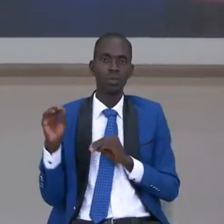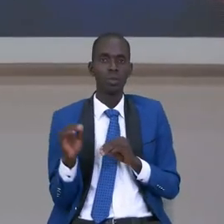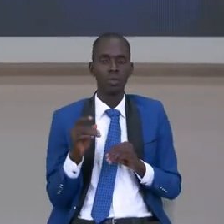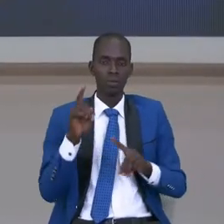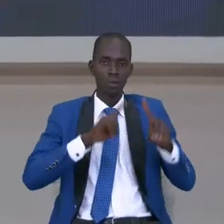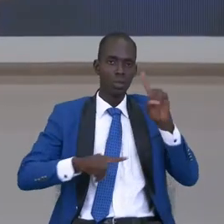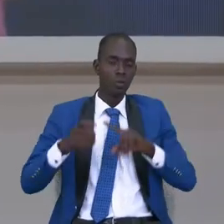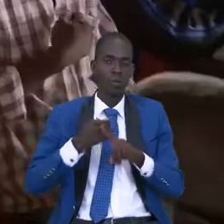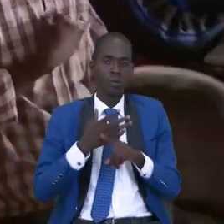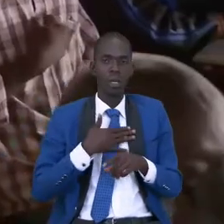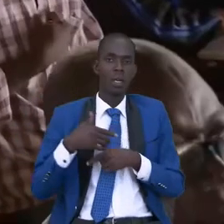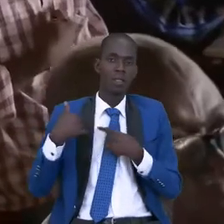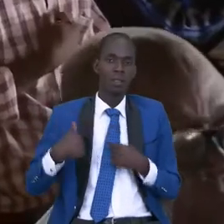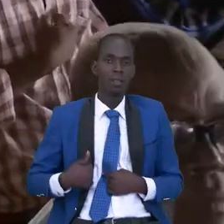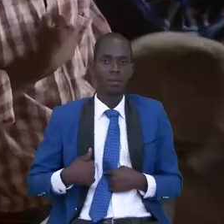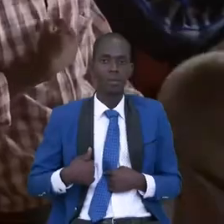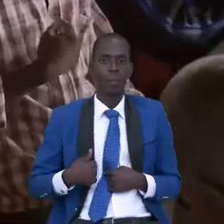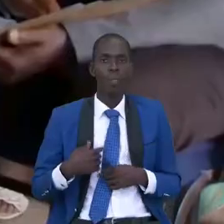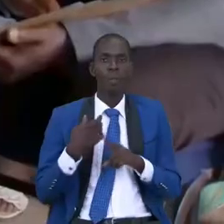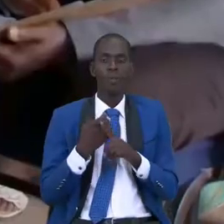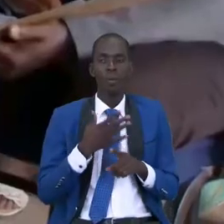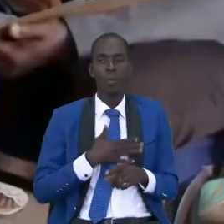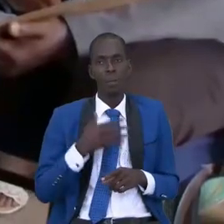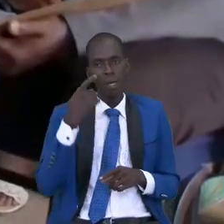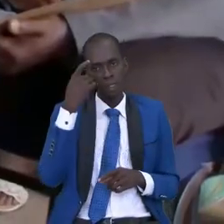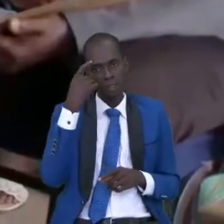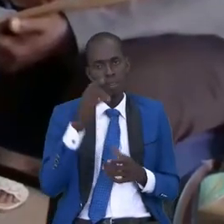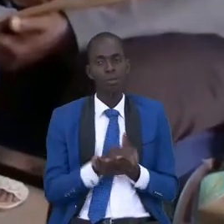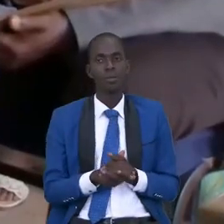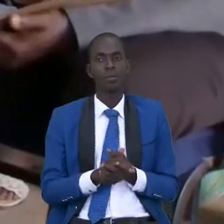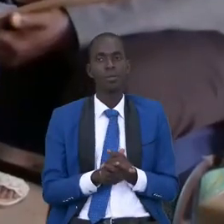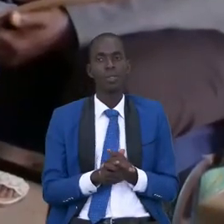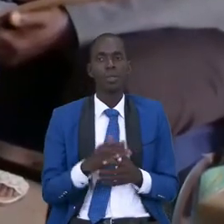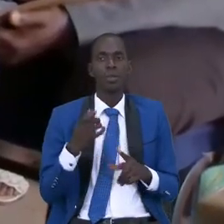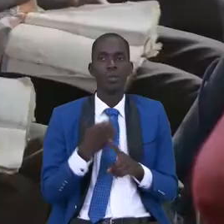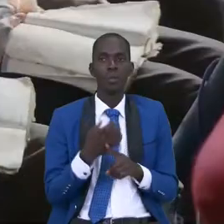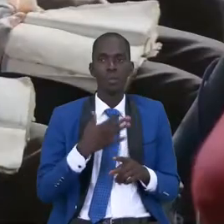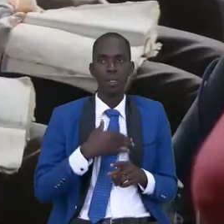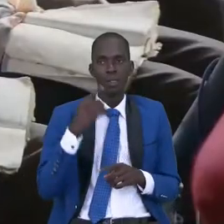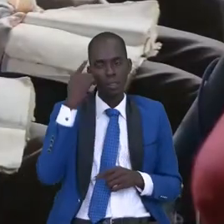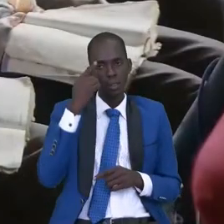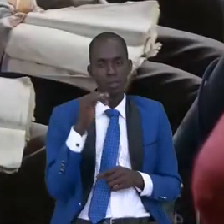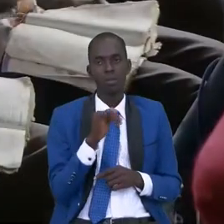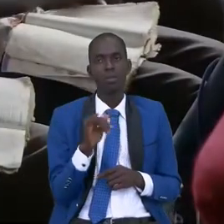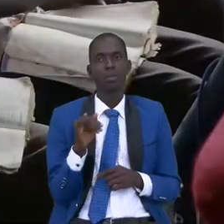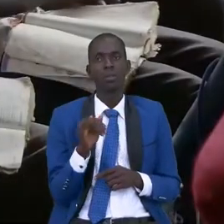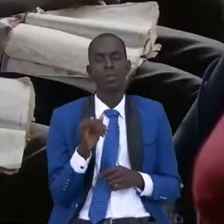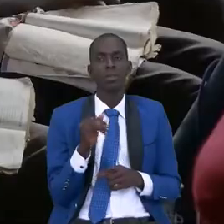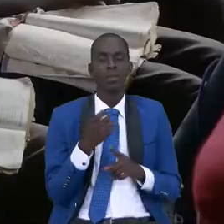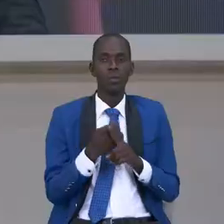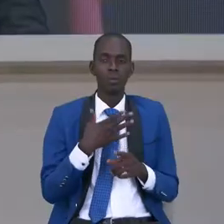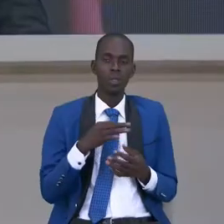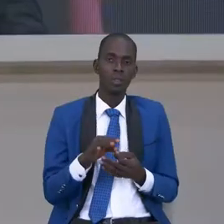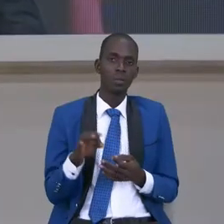heart, from my mind, from my thinking, from my spirit,